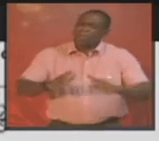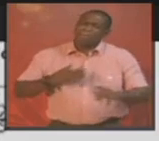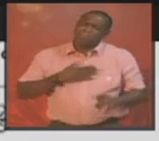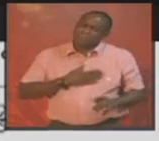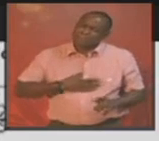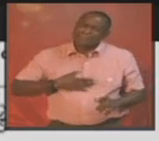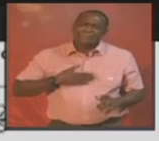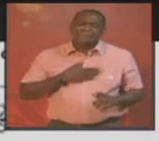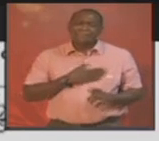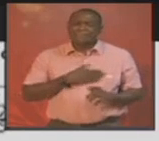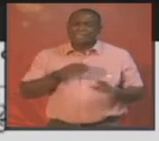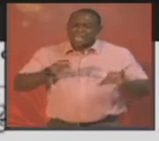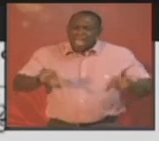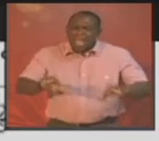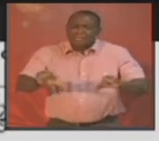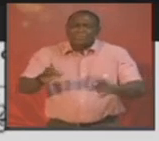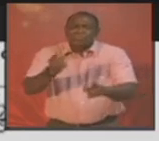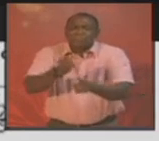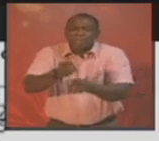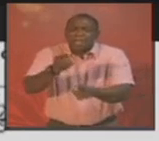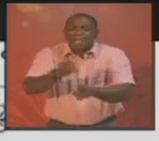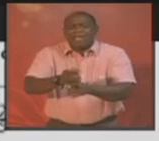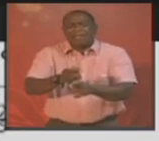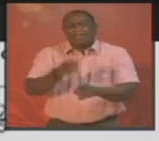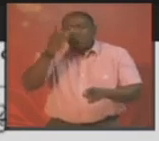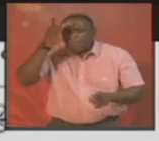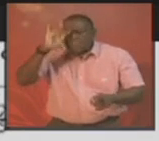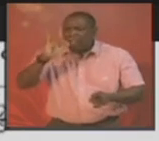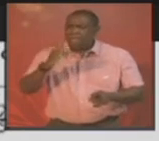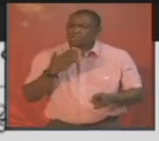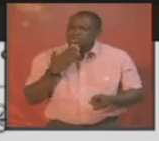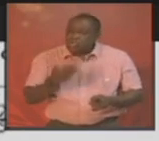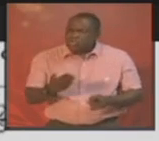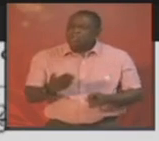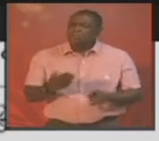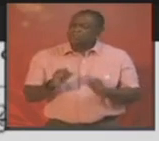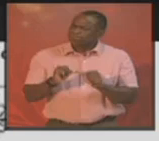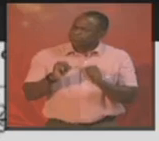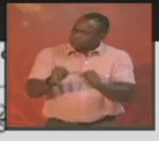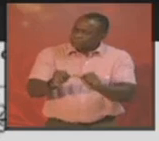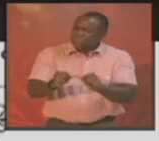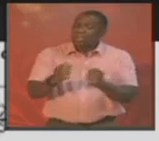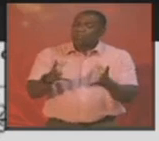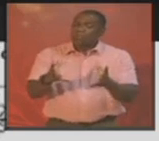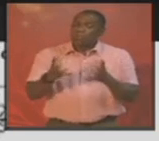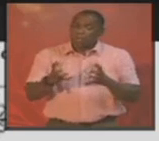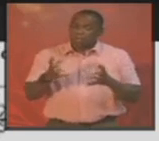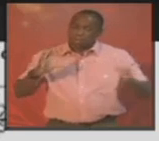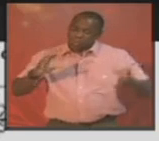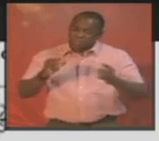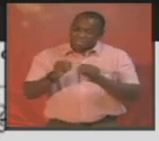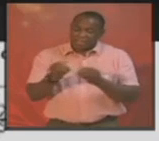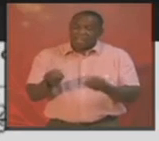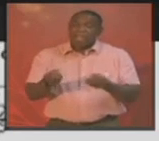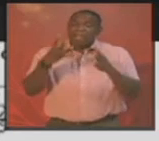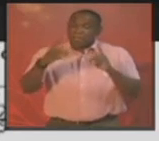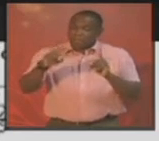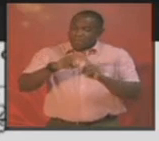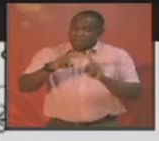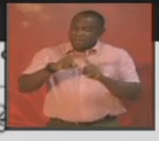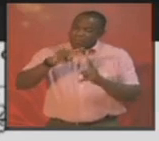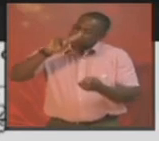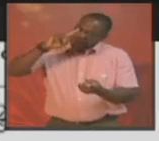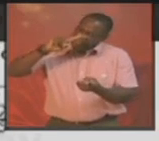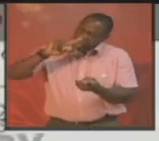to continue to do so, because it is having the desired effect, and we want to drive the number of cases back down to